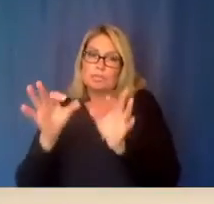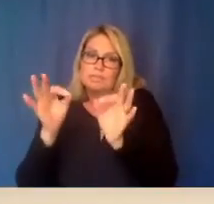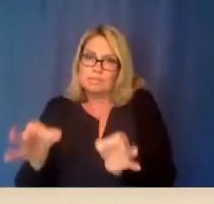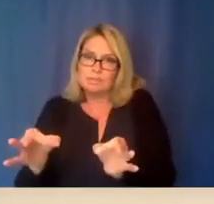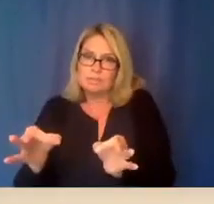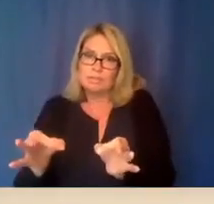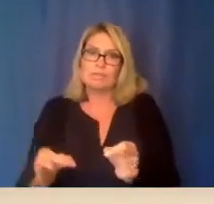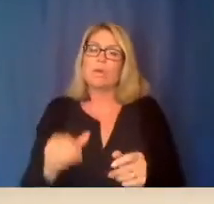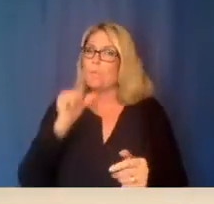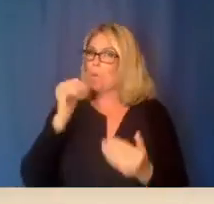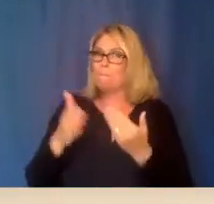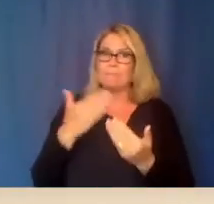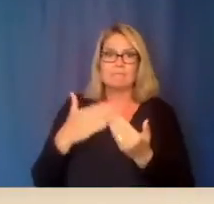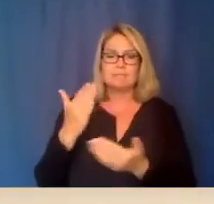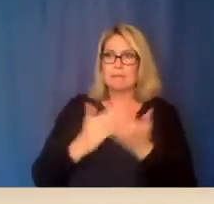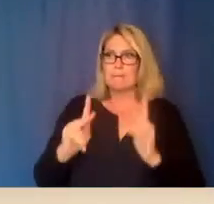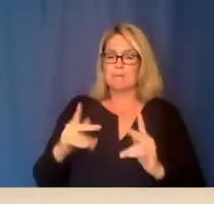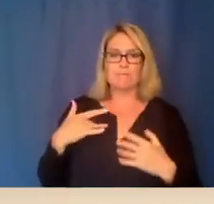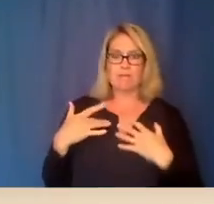easy for some people.